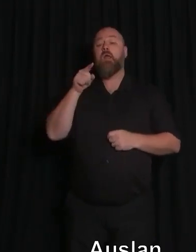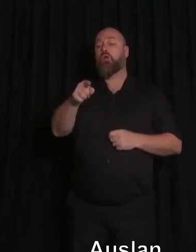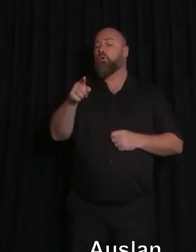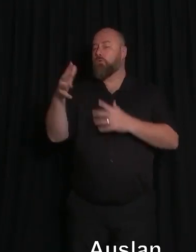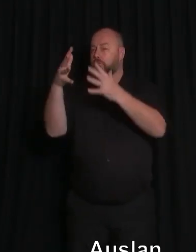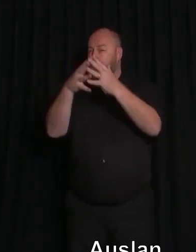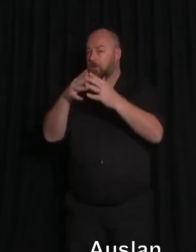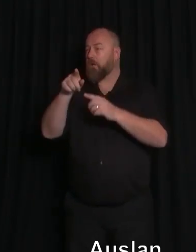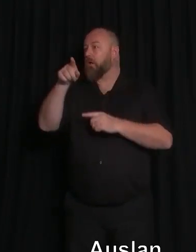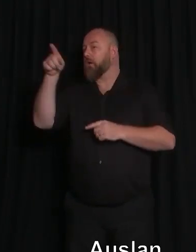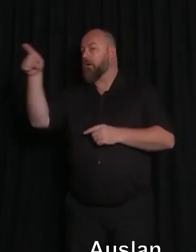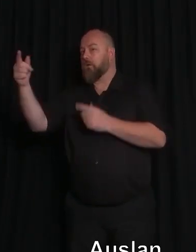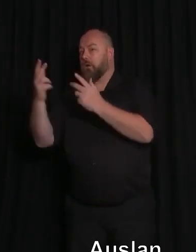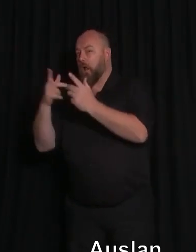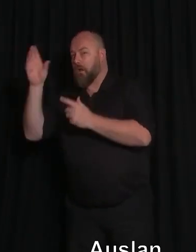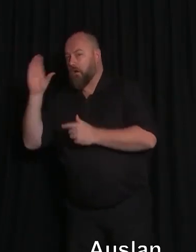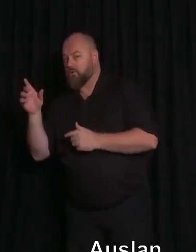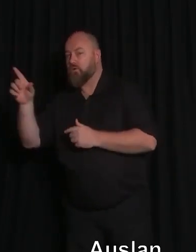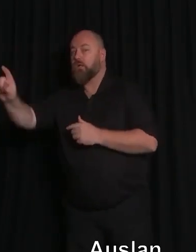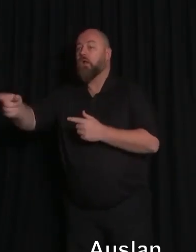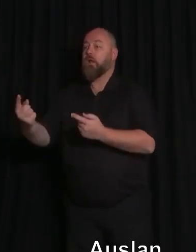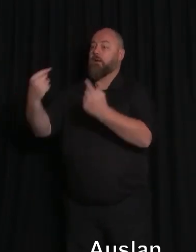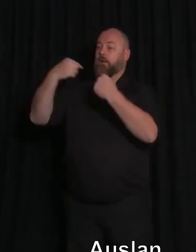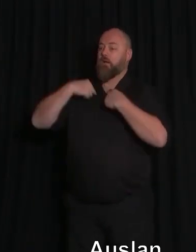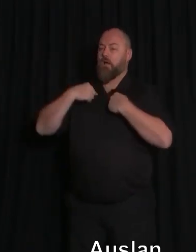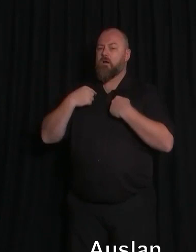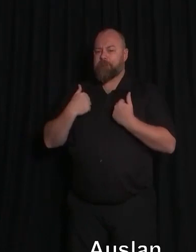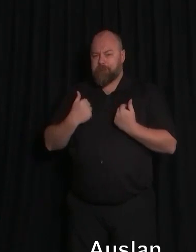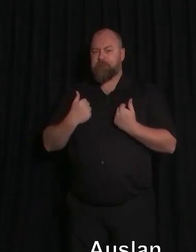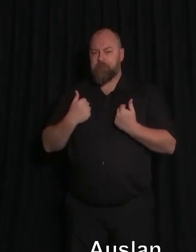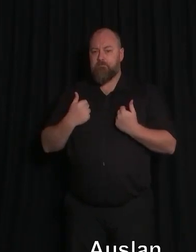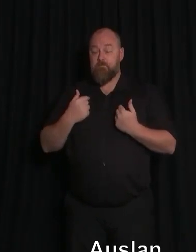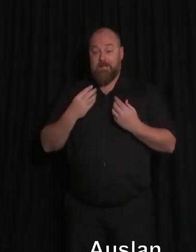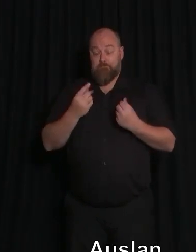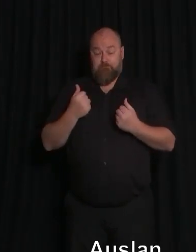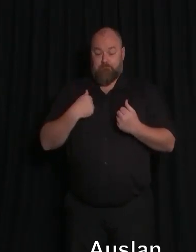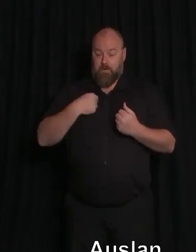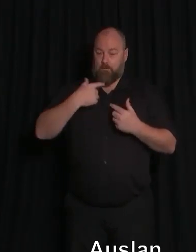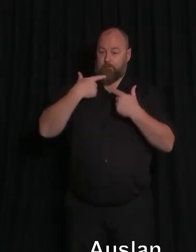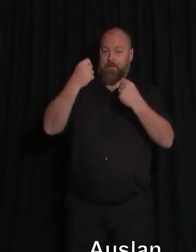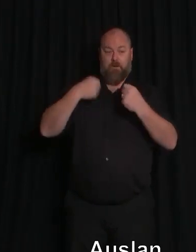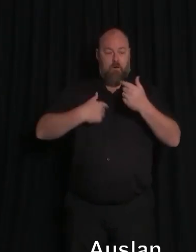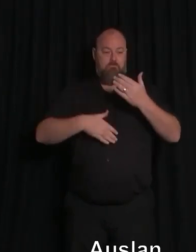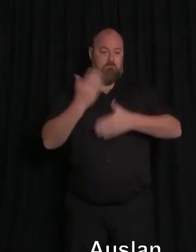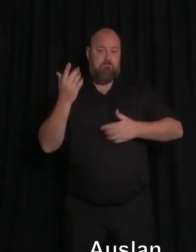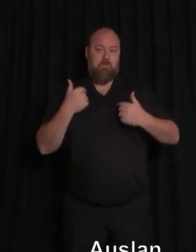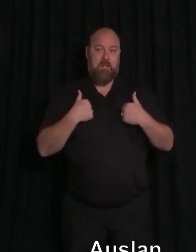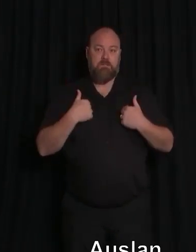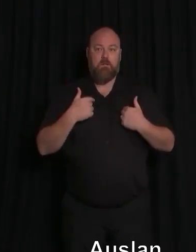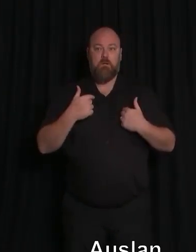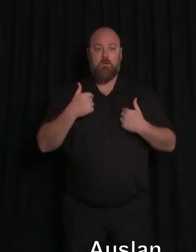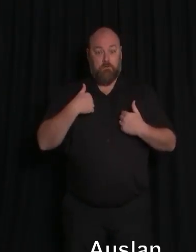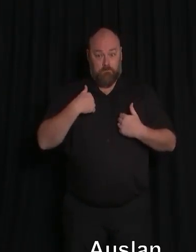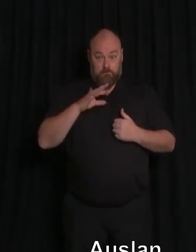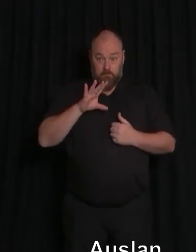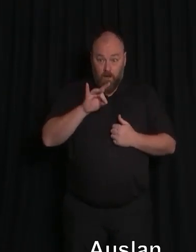Britain. Italy was the third one too. And it was, of course, for me, was something unexpected and extraordinary, because as a gay man, as a gay